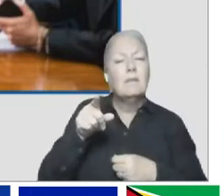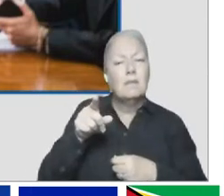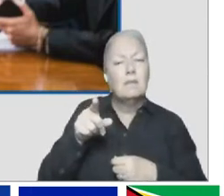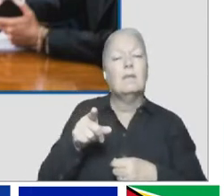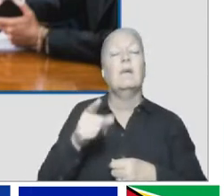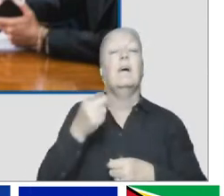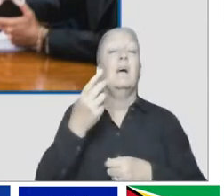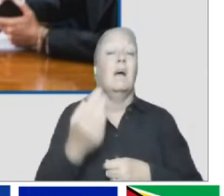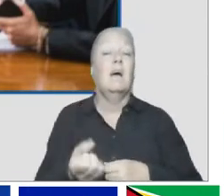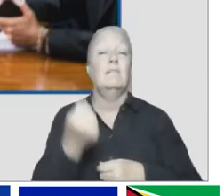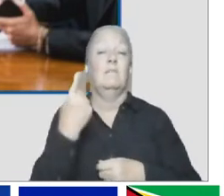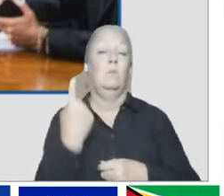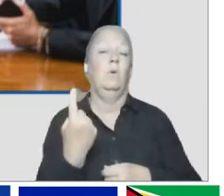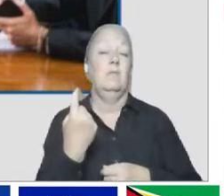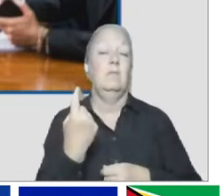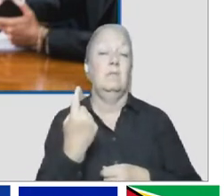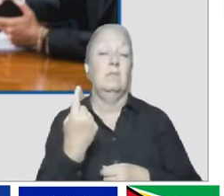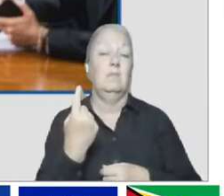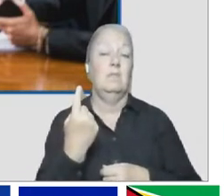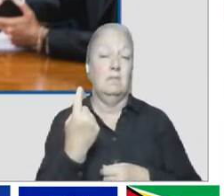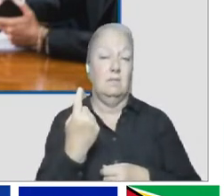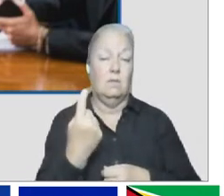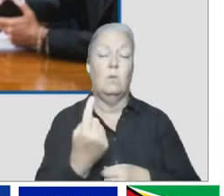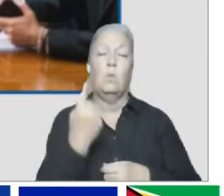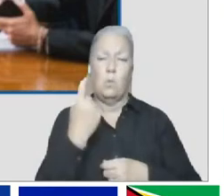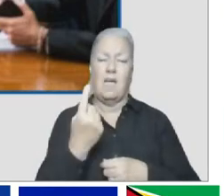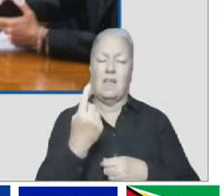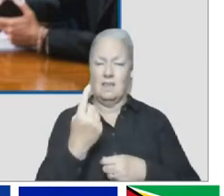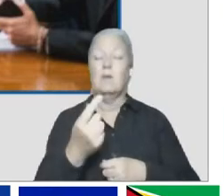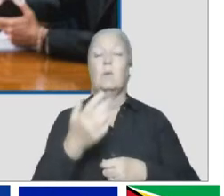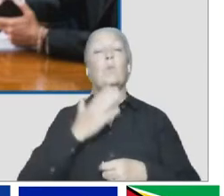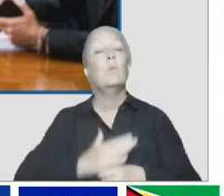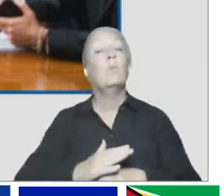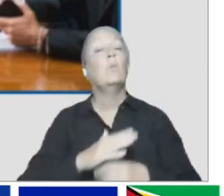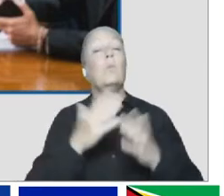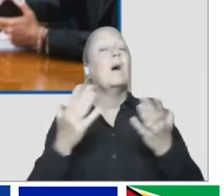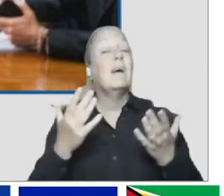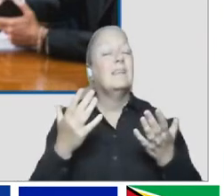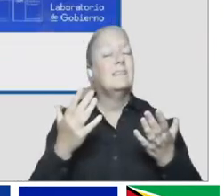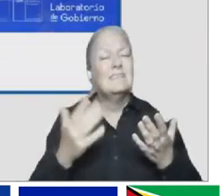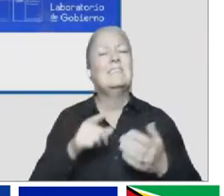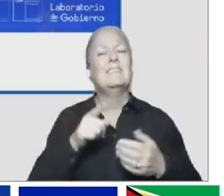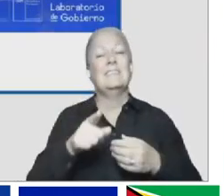one target: controlling the pandemic. We had